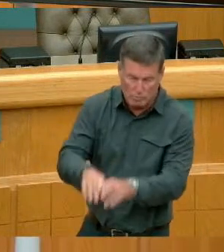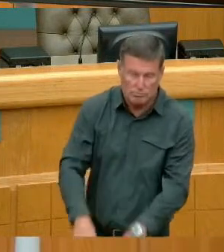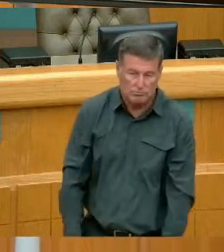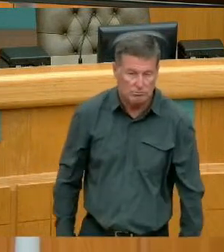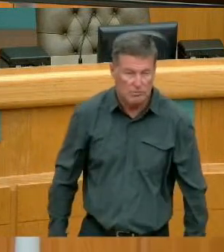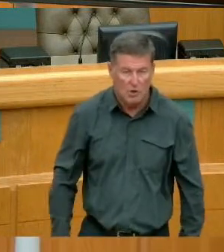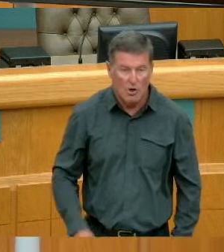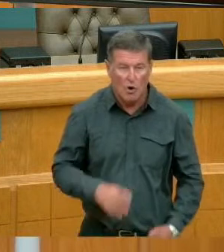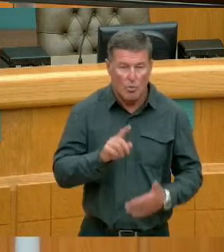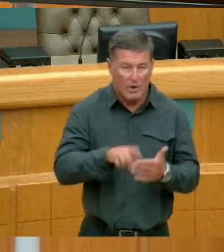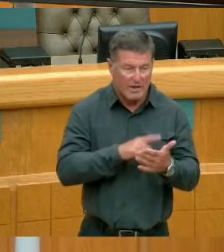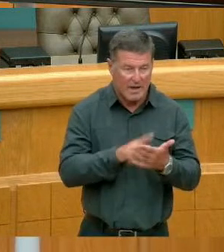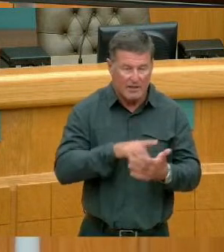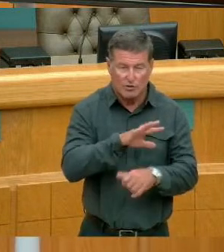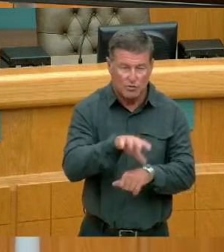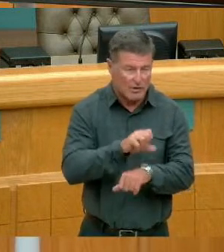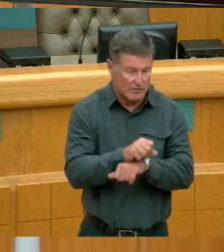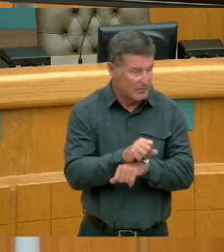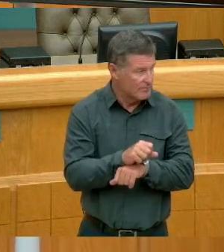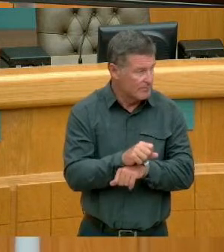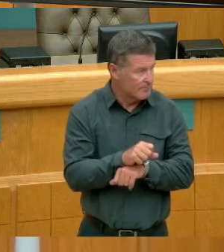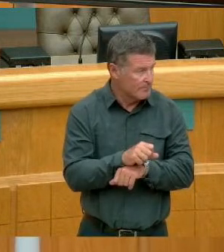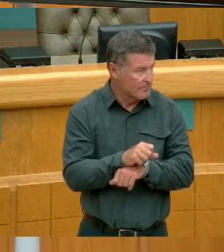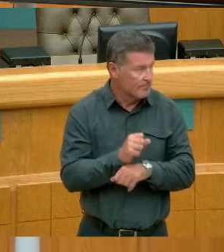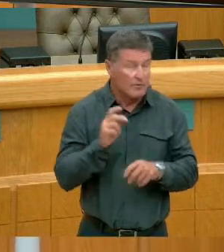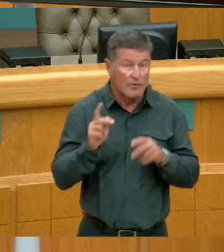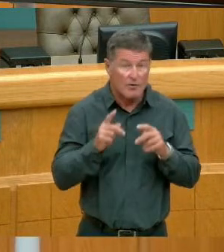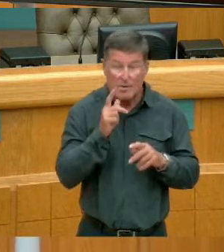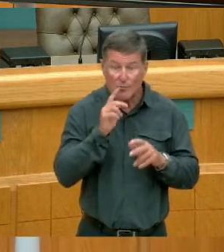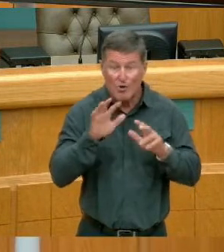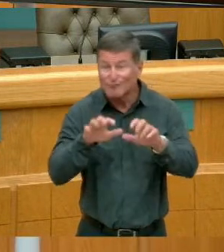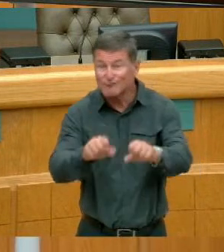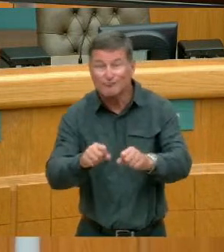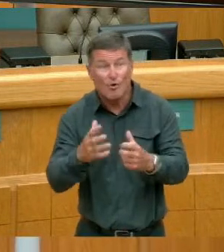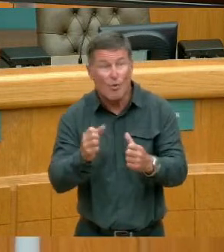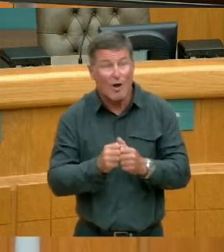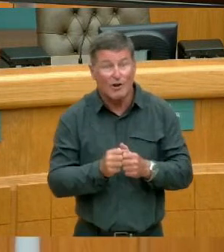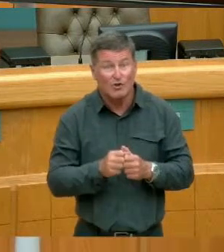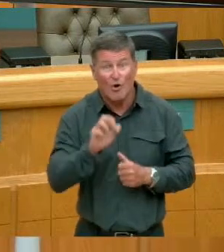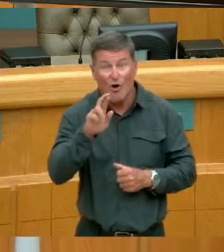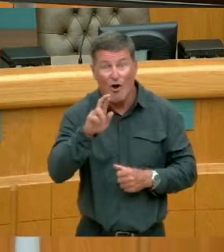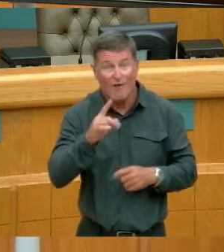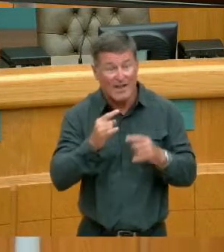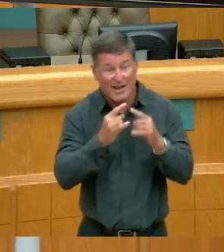canceling reservations for persons that may have been planning on camping overnight,